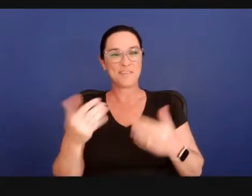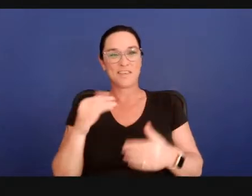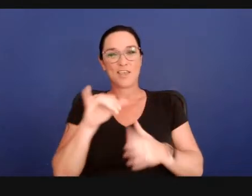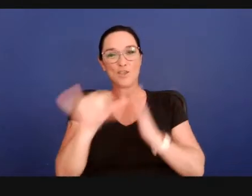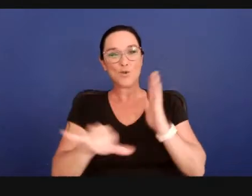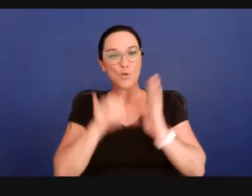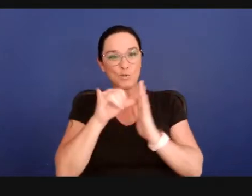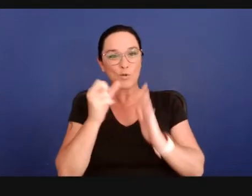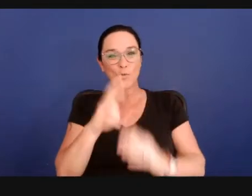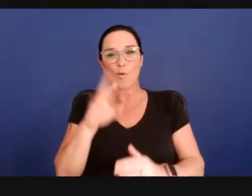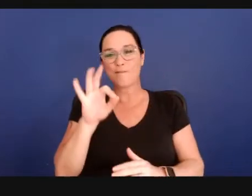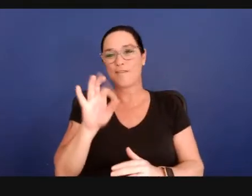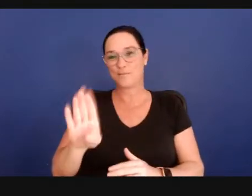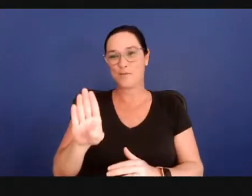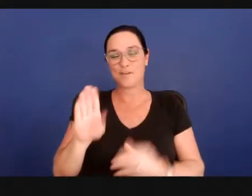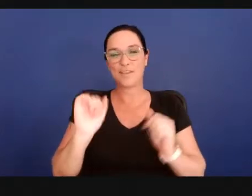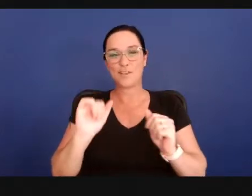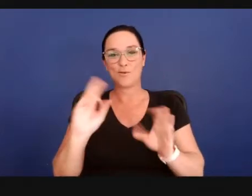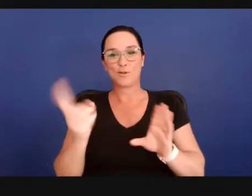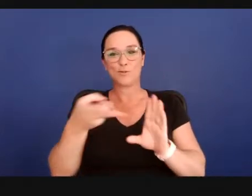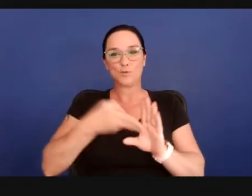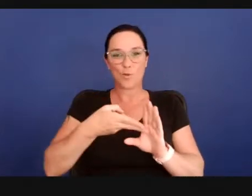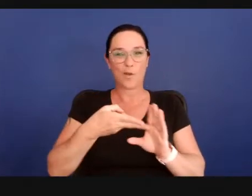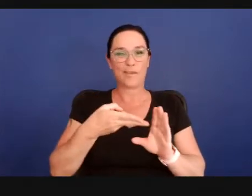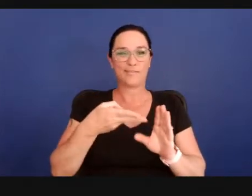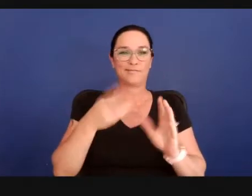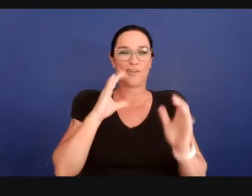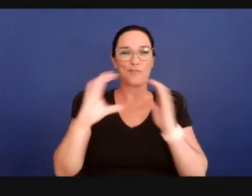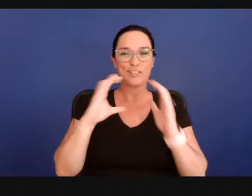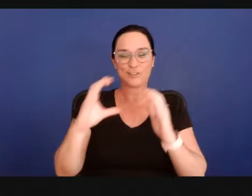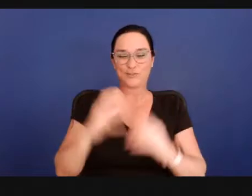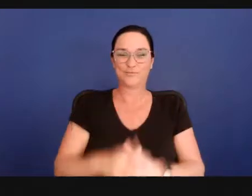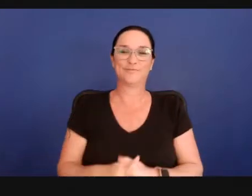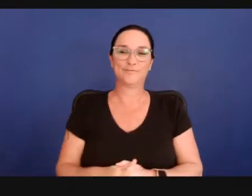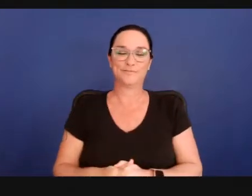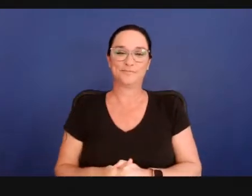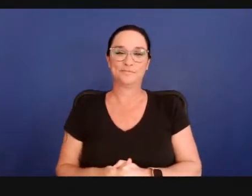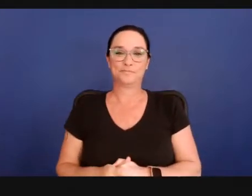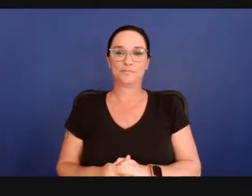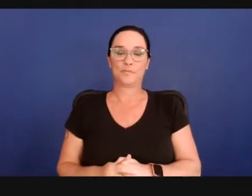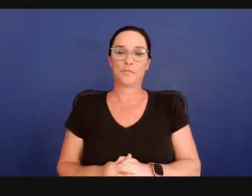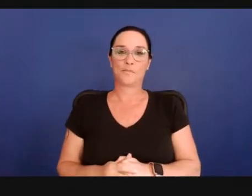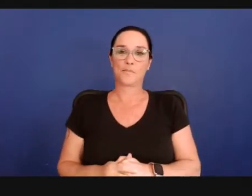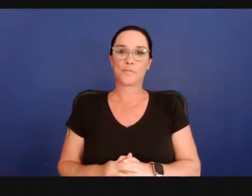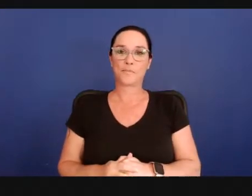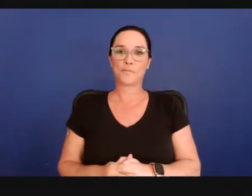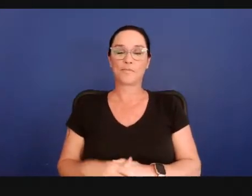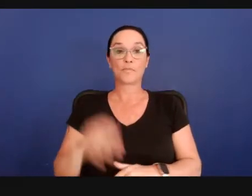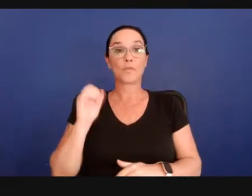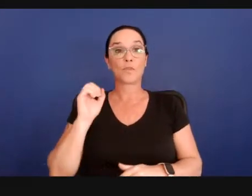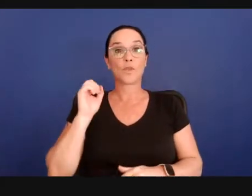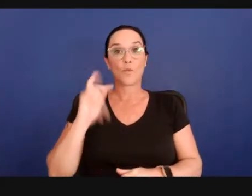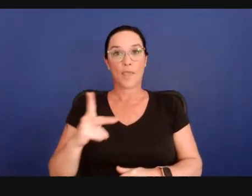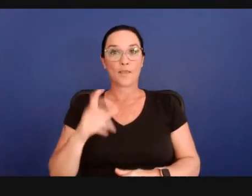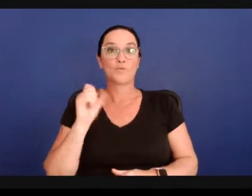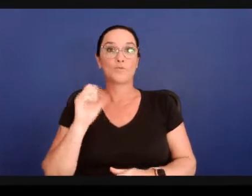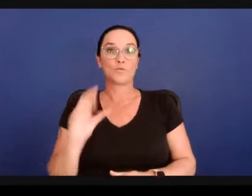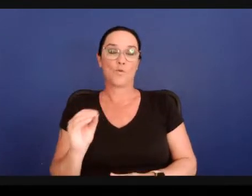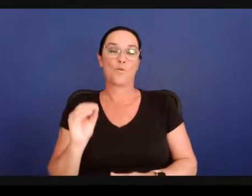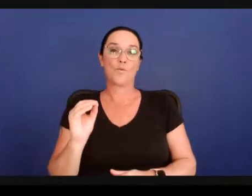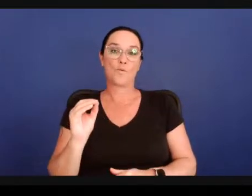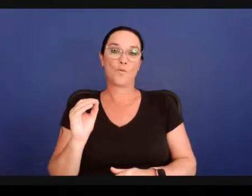and join in the chat as it goes along. All right, so let's start with